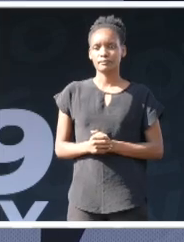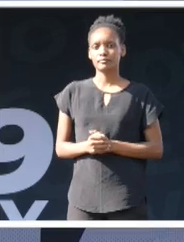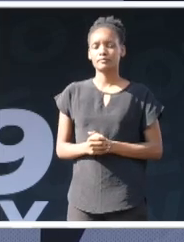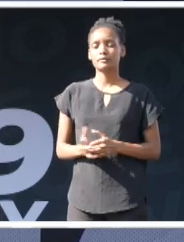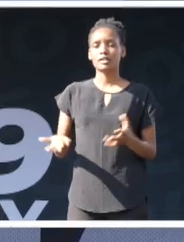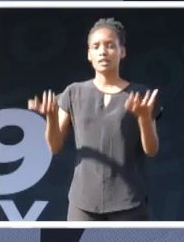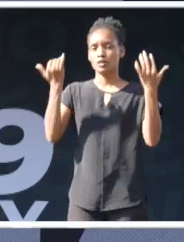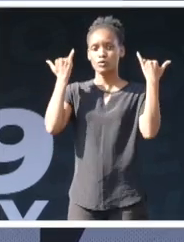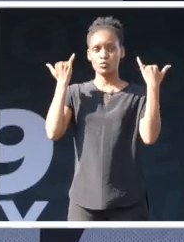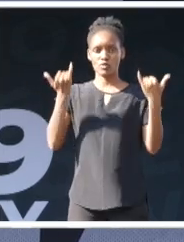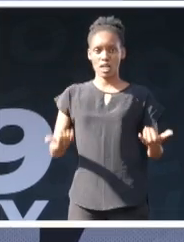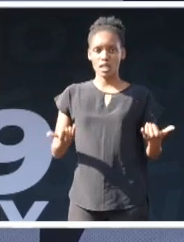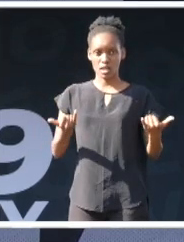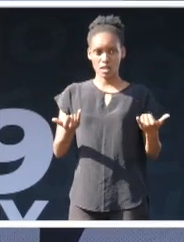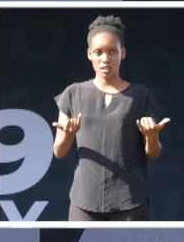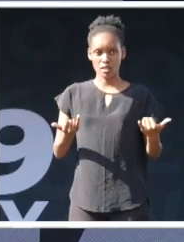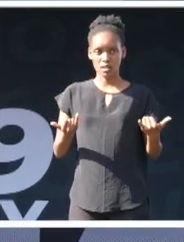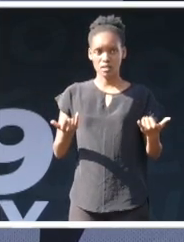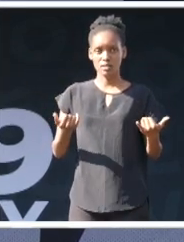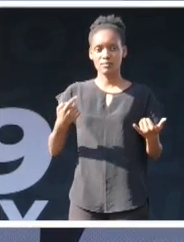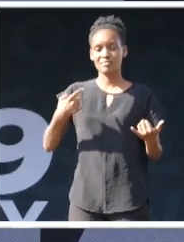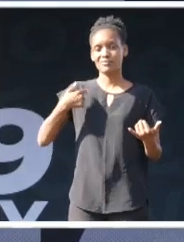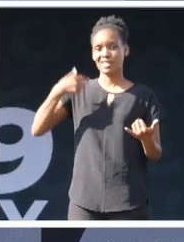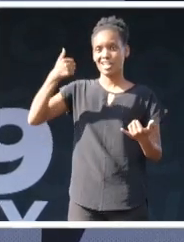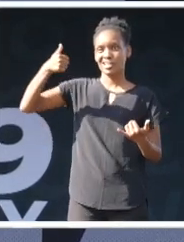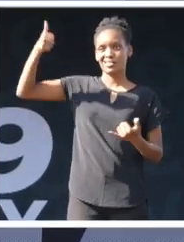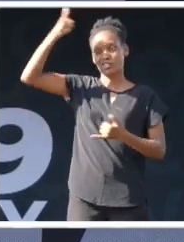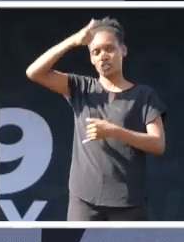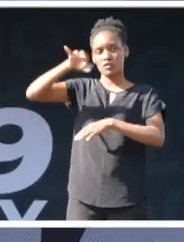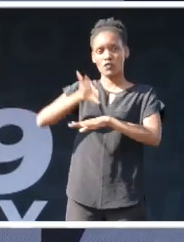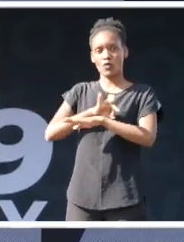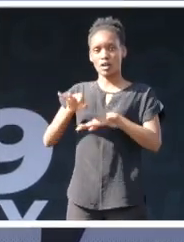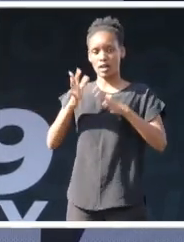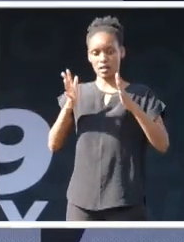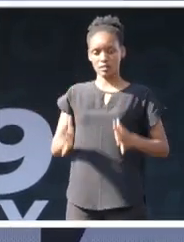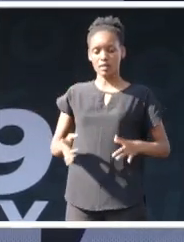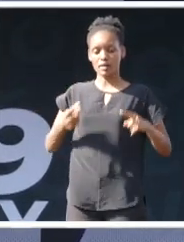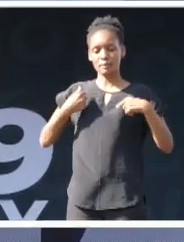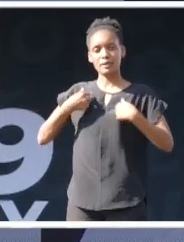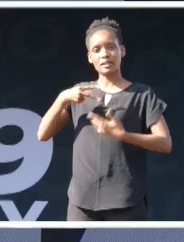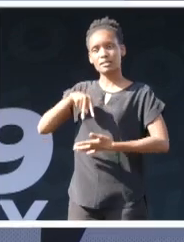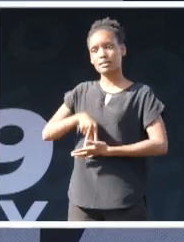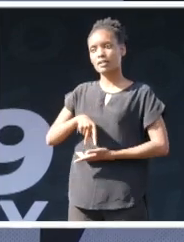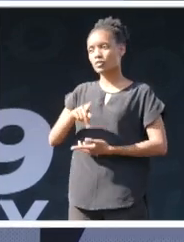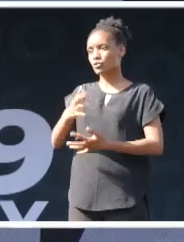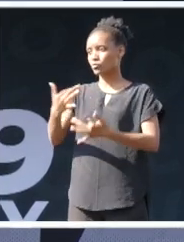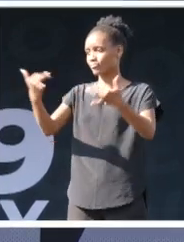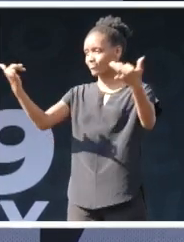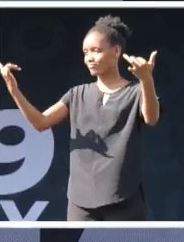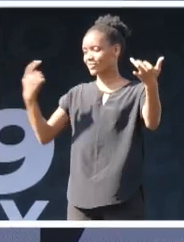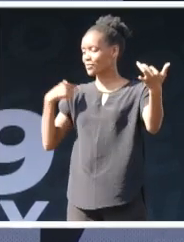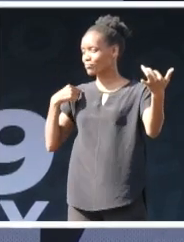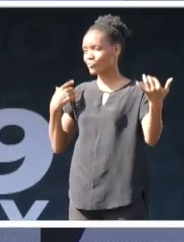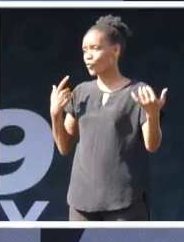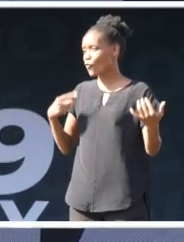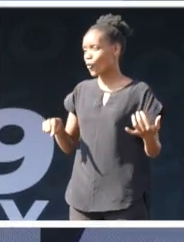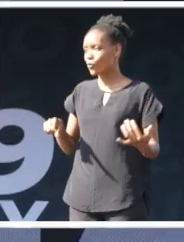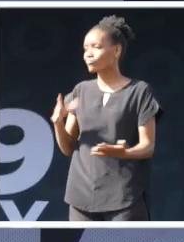Today, as a chief organizer, I stand before you to say thank you.